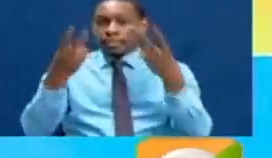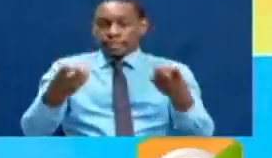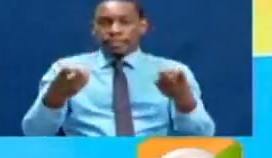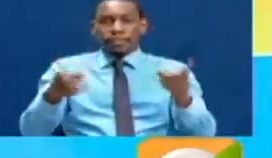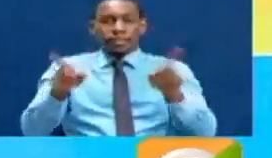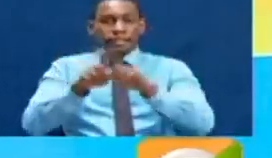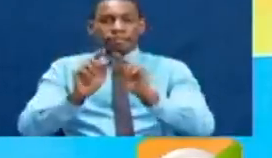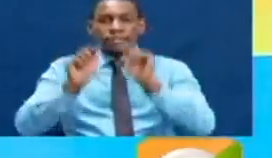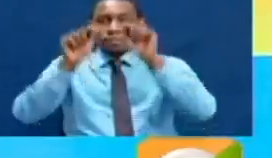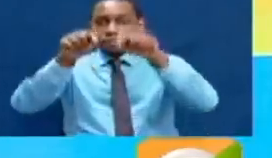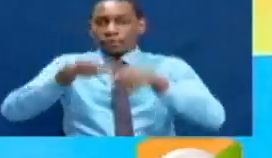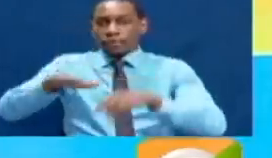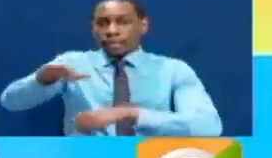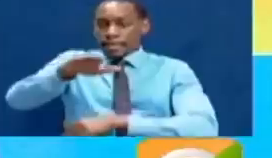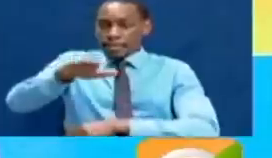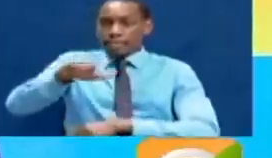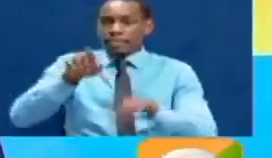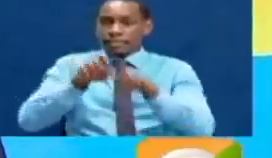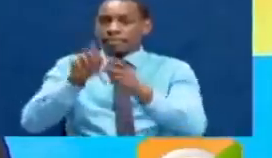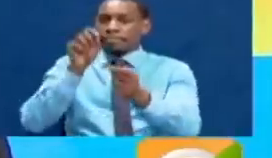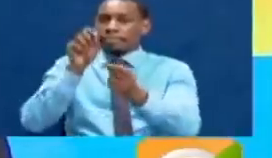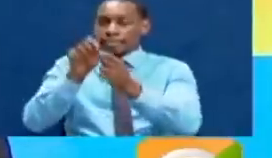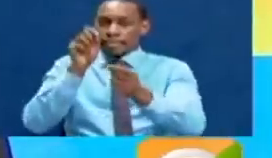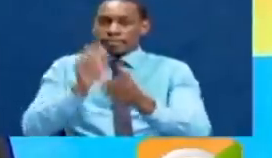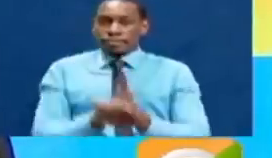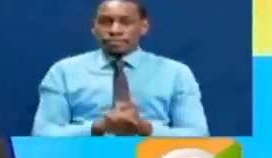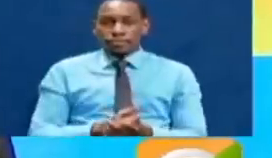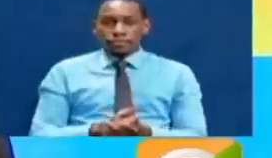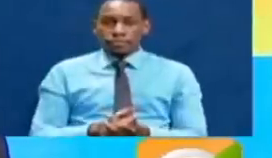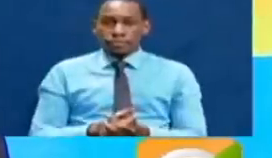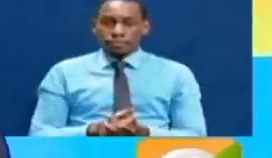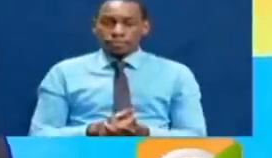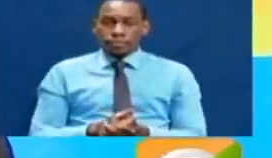and we will go in those places and do the testing.